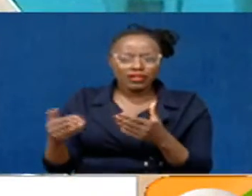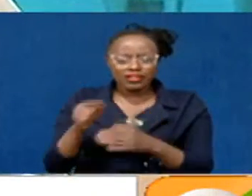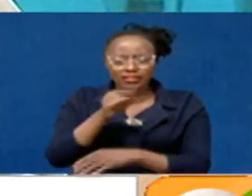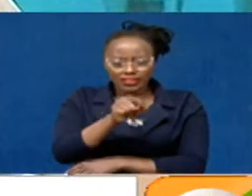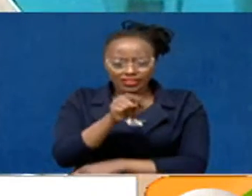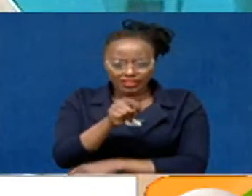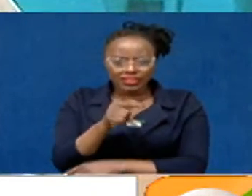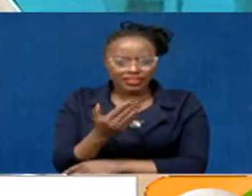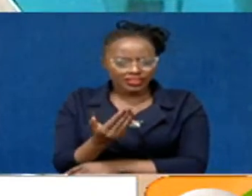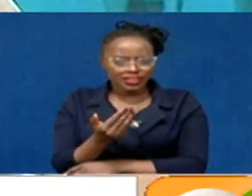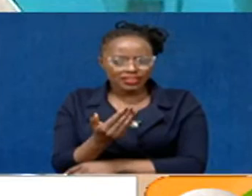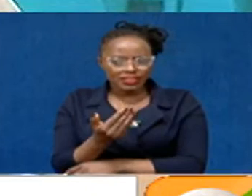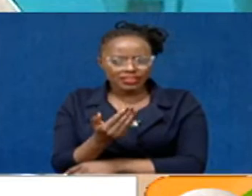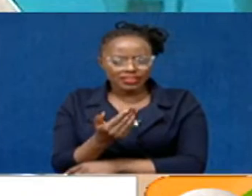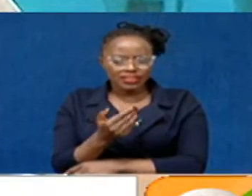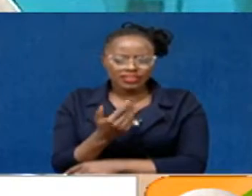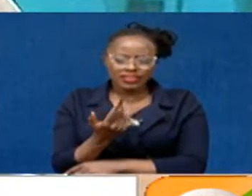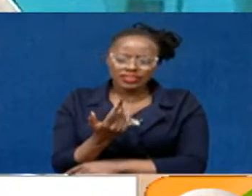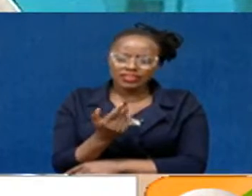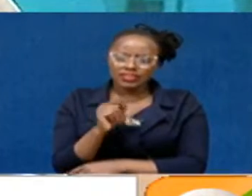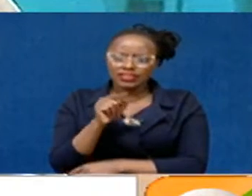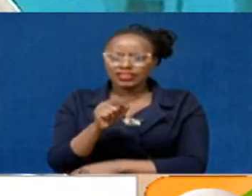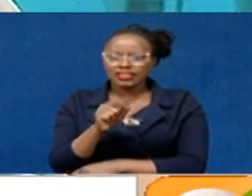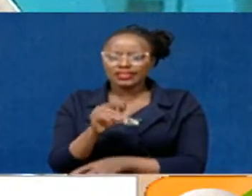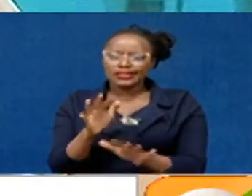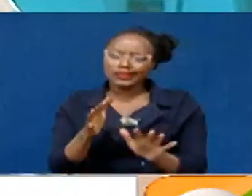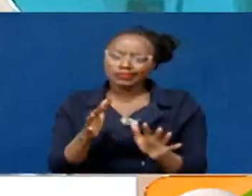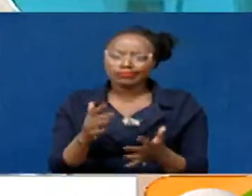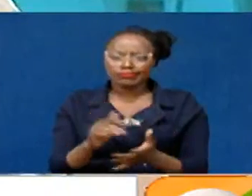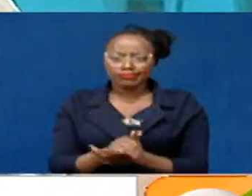That reeks of